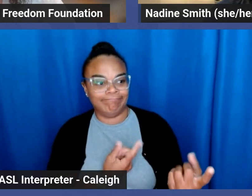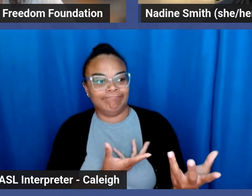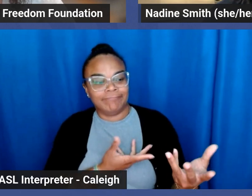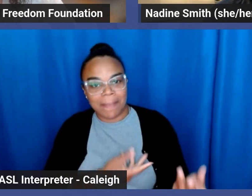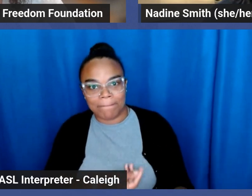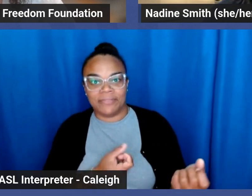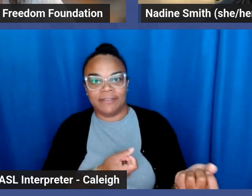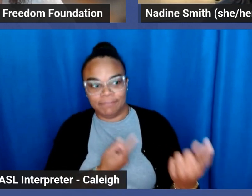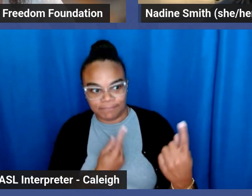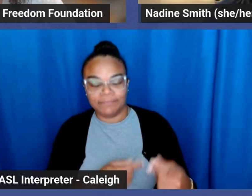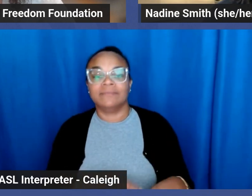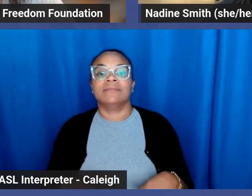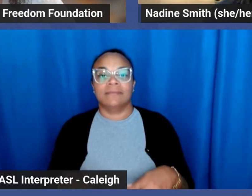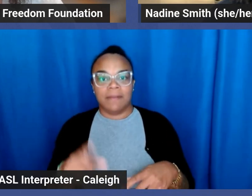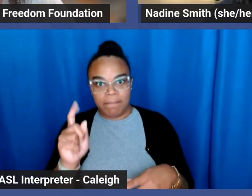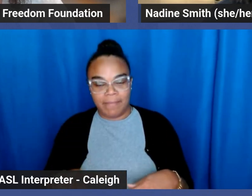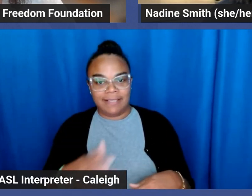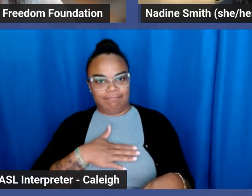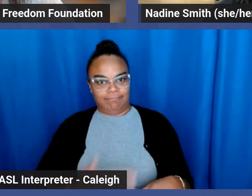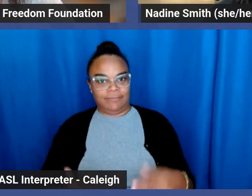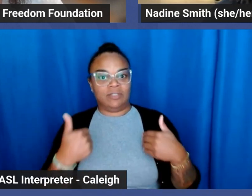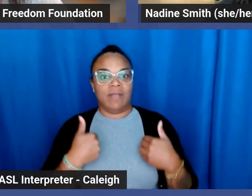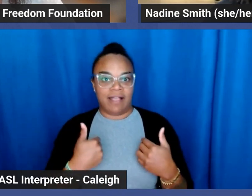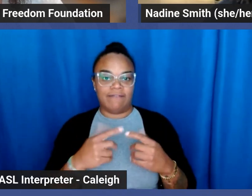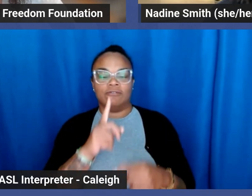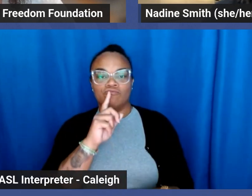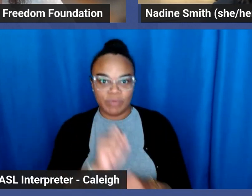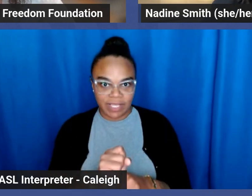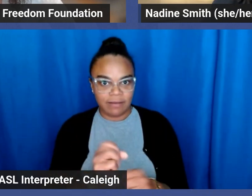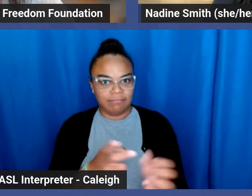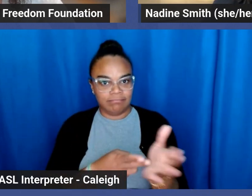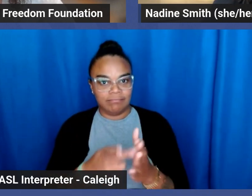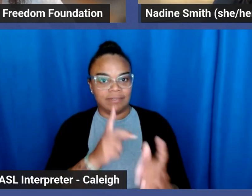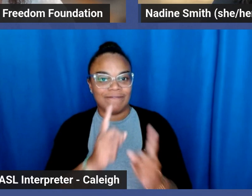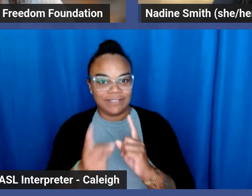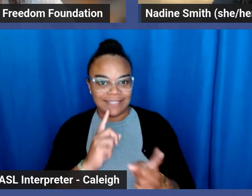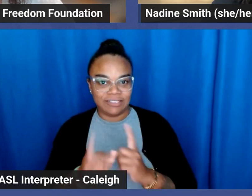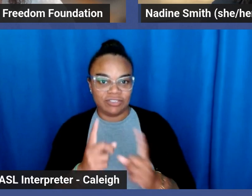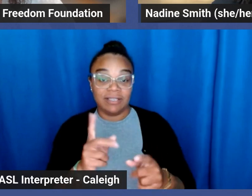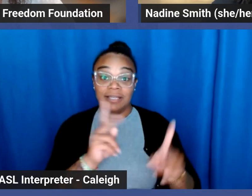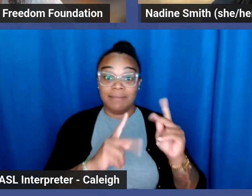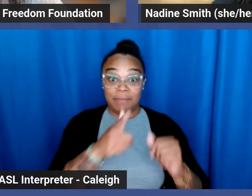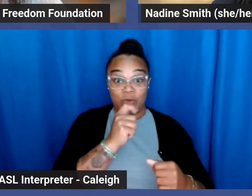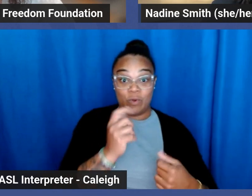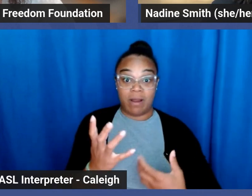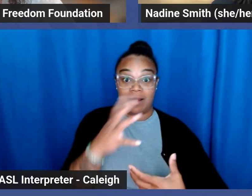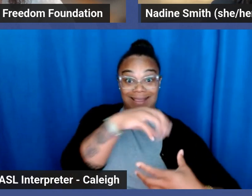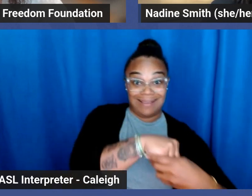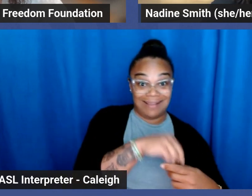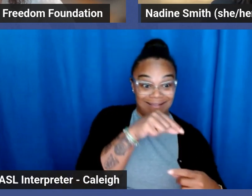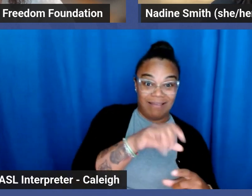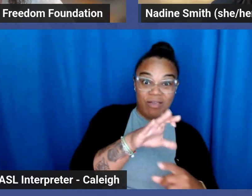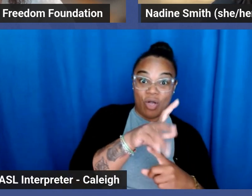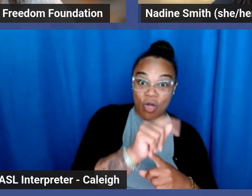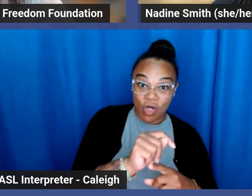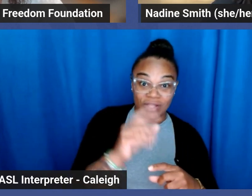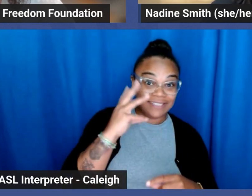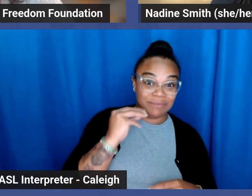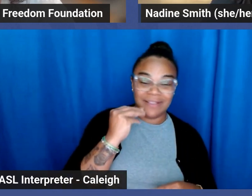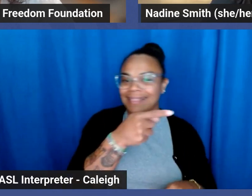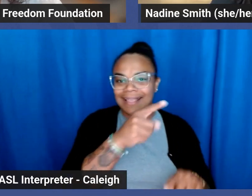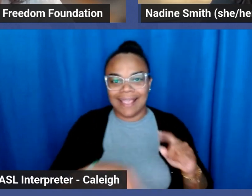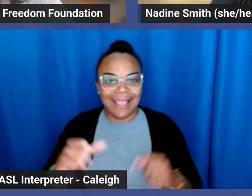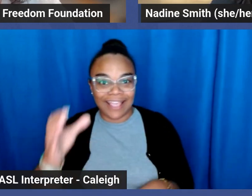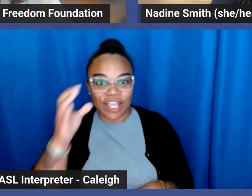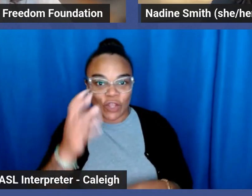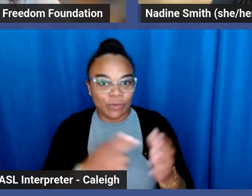opening the door for real conversation. Because people who are wrapped up in this cult-like experience, they can't hear the truth if they don't